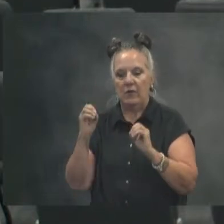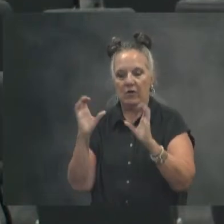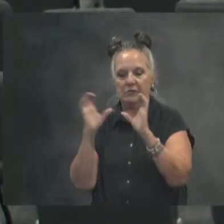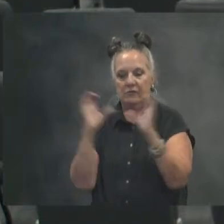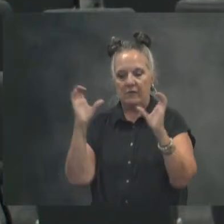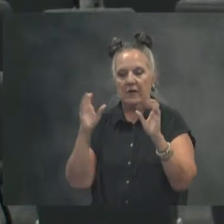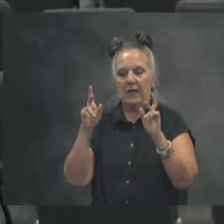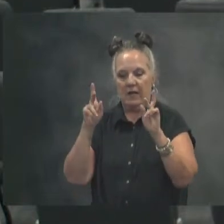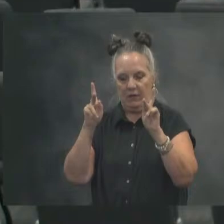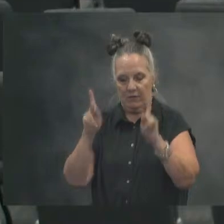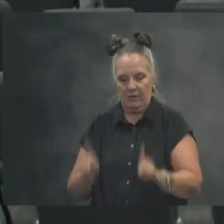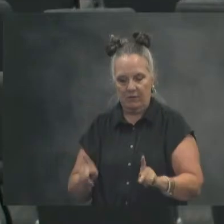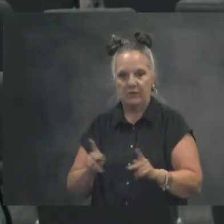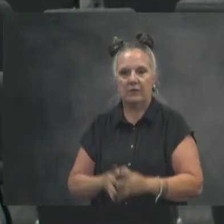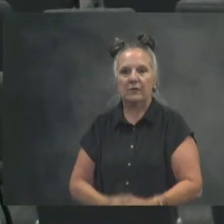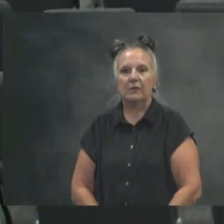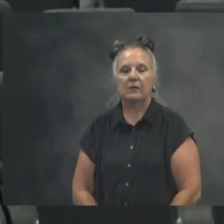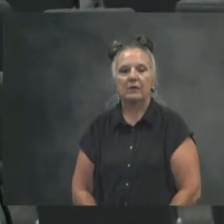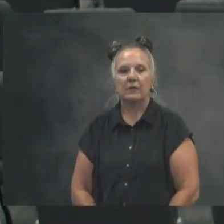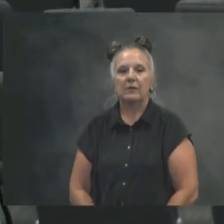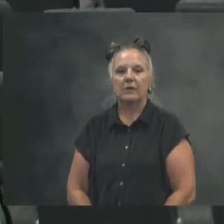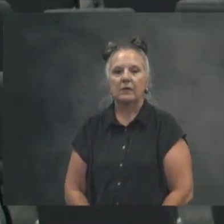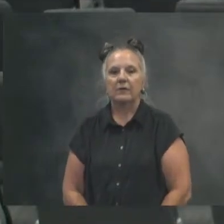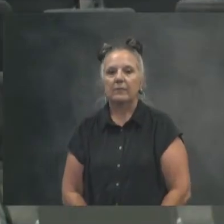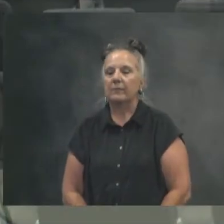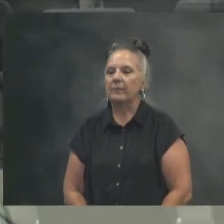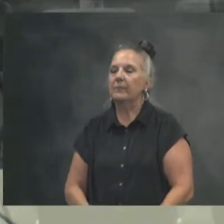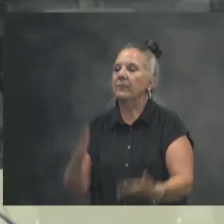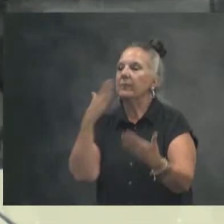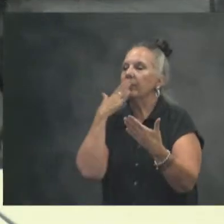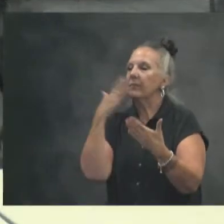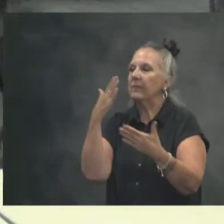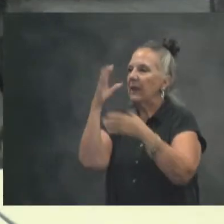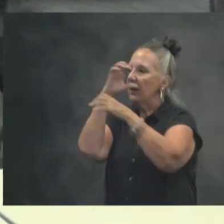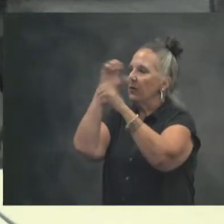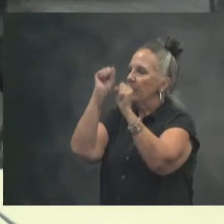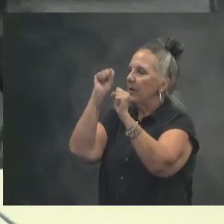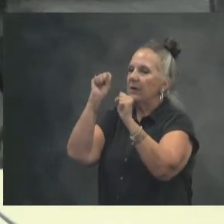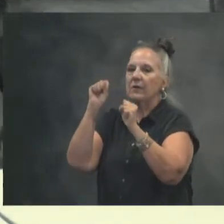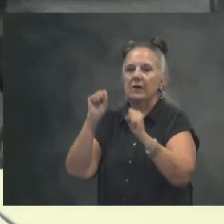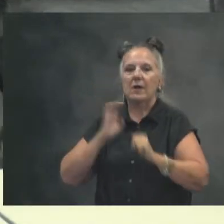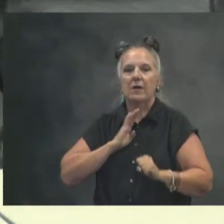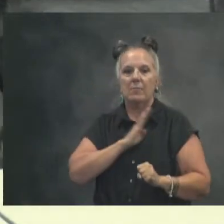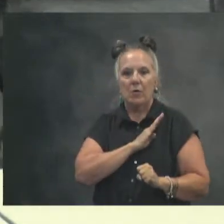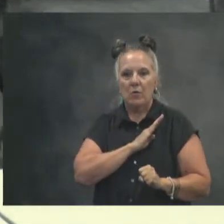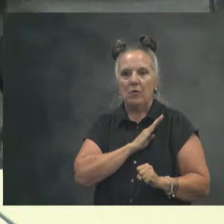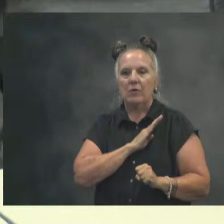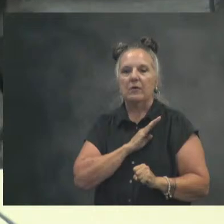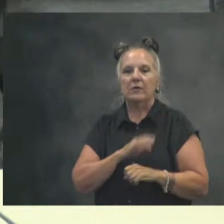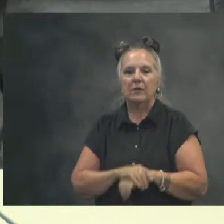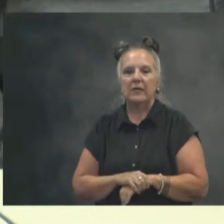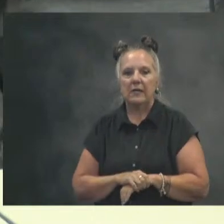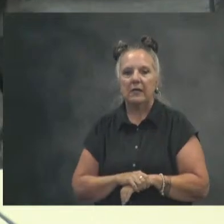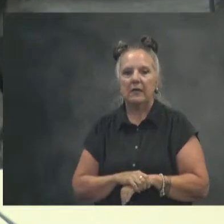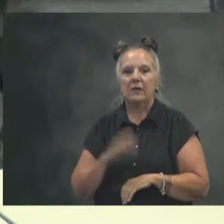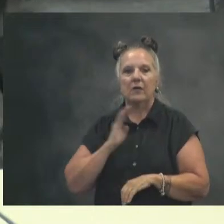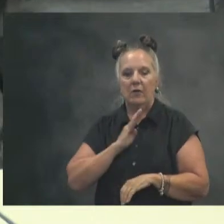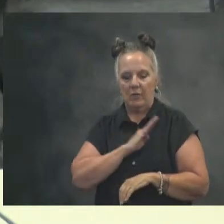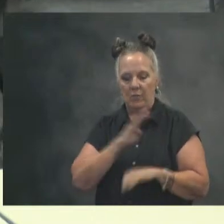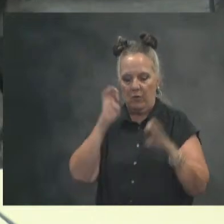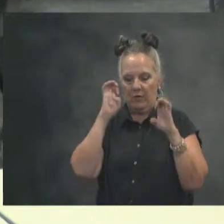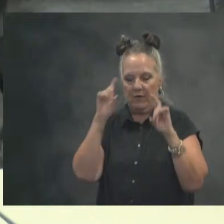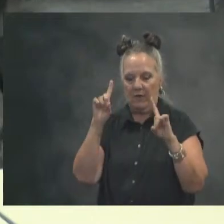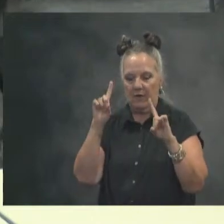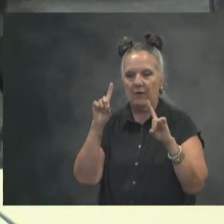personnel. Mrs. Rand. Thank you, President Williams, Dr. Sabine, members of the board. The Board of Education approved